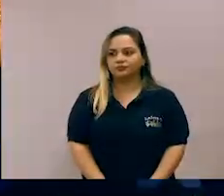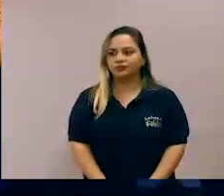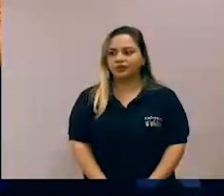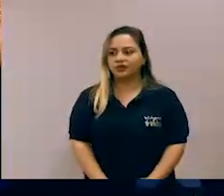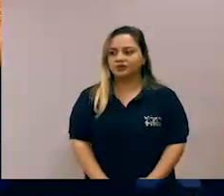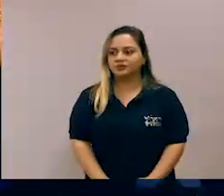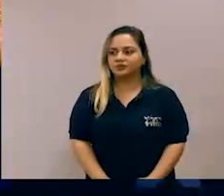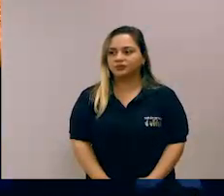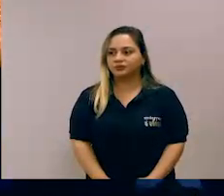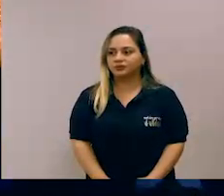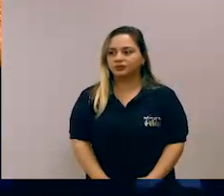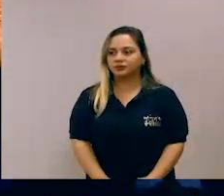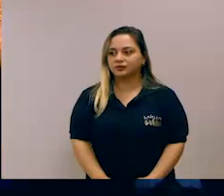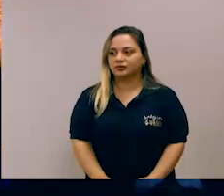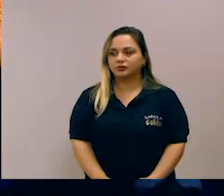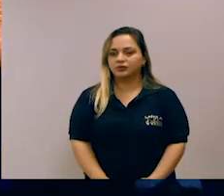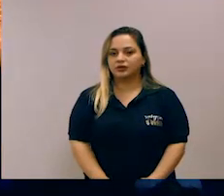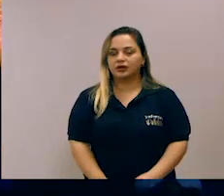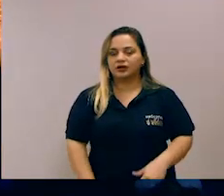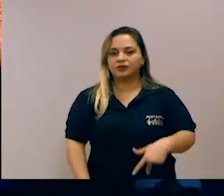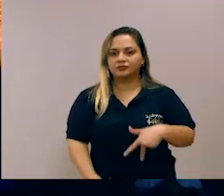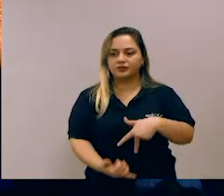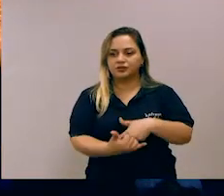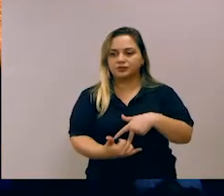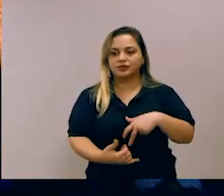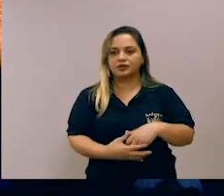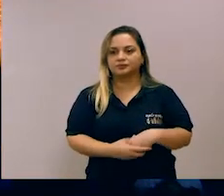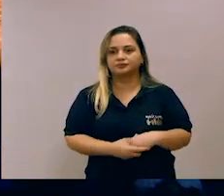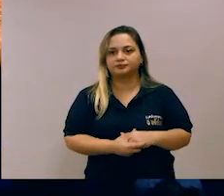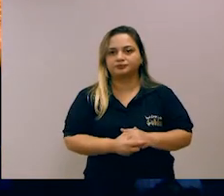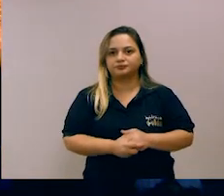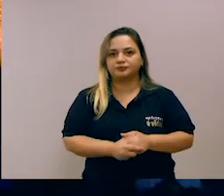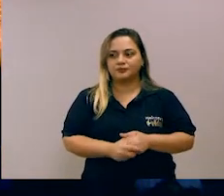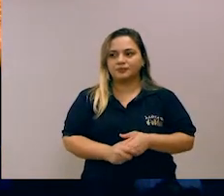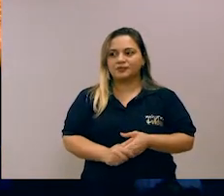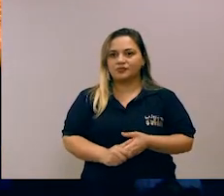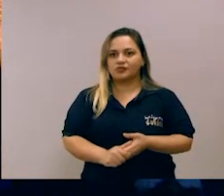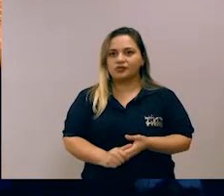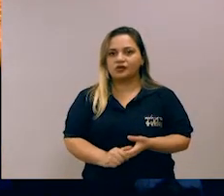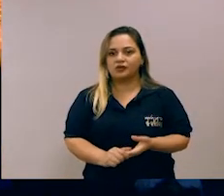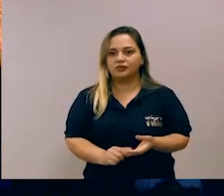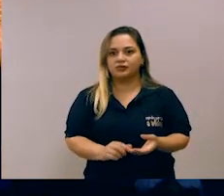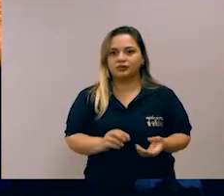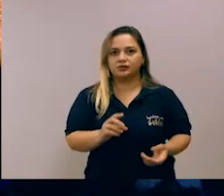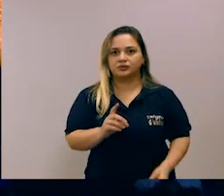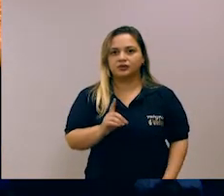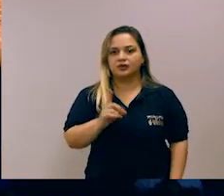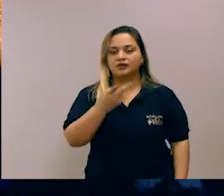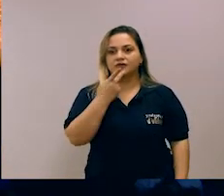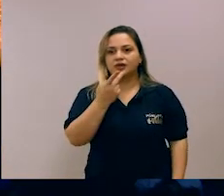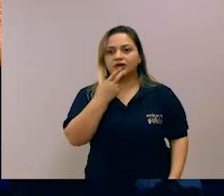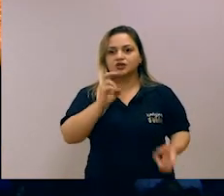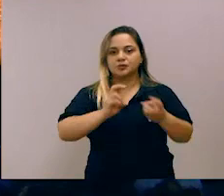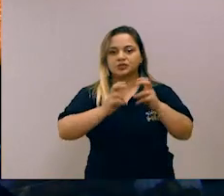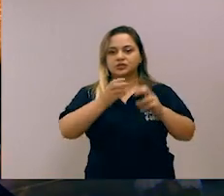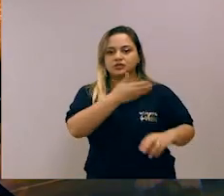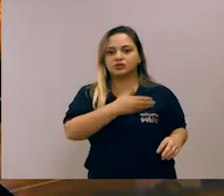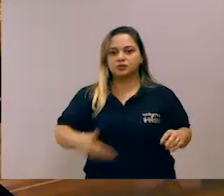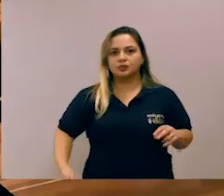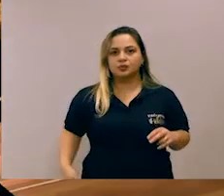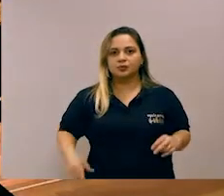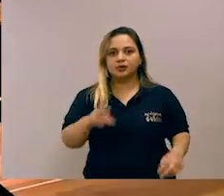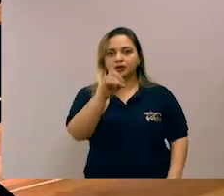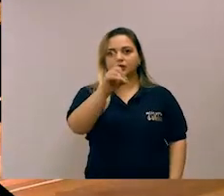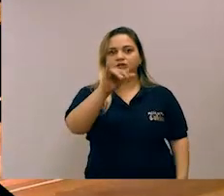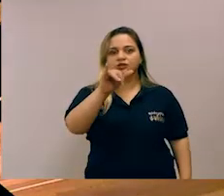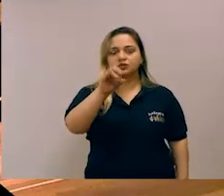Now we hand the floor to the president of the National School for Public Administration, Diogo Gondinho